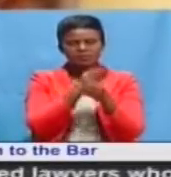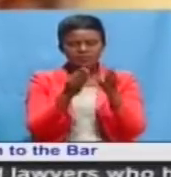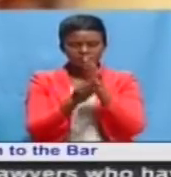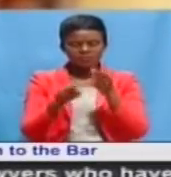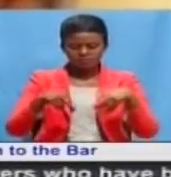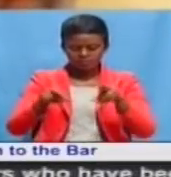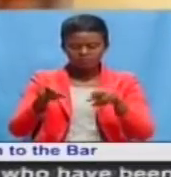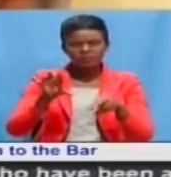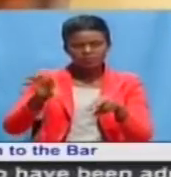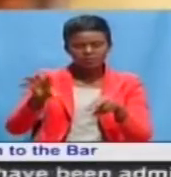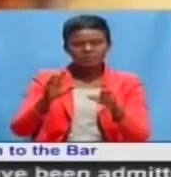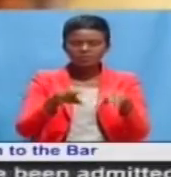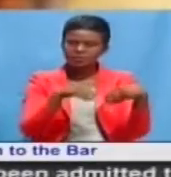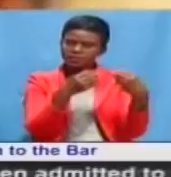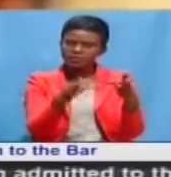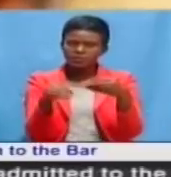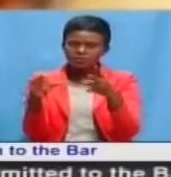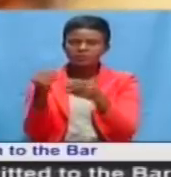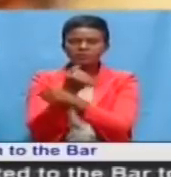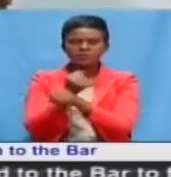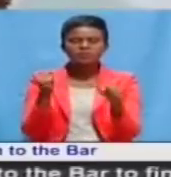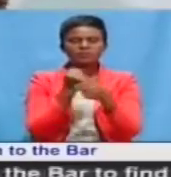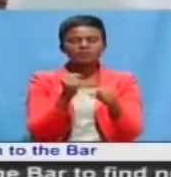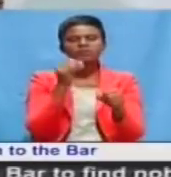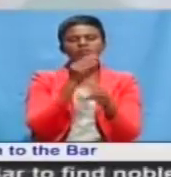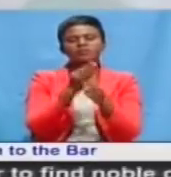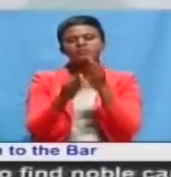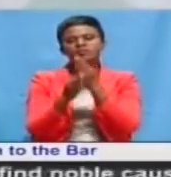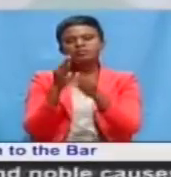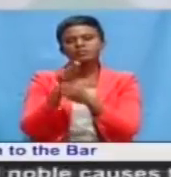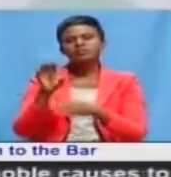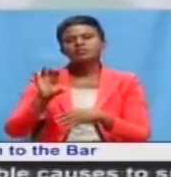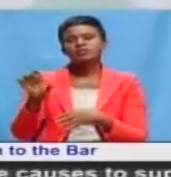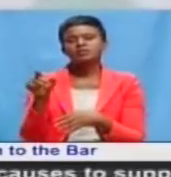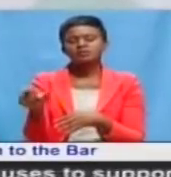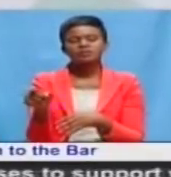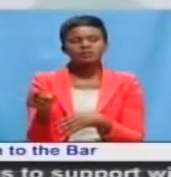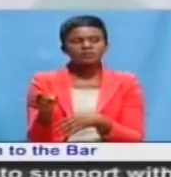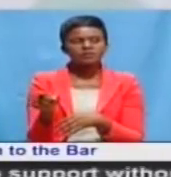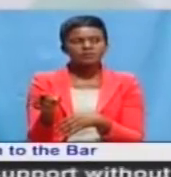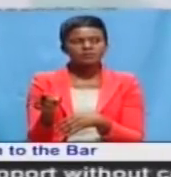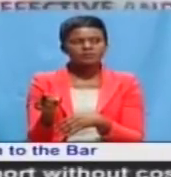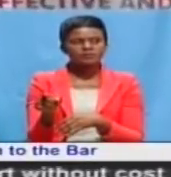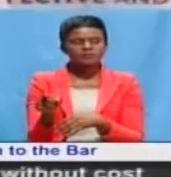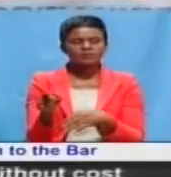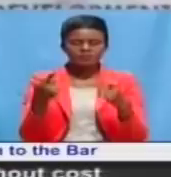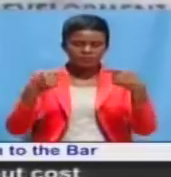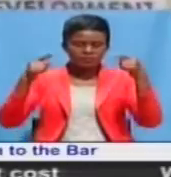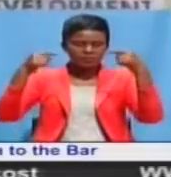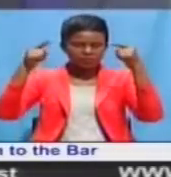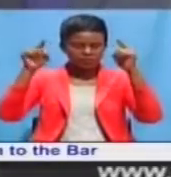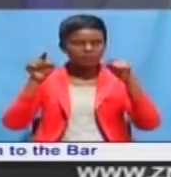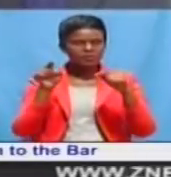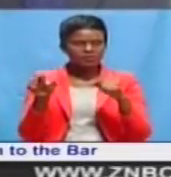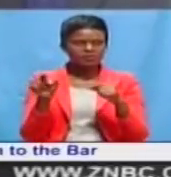sector by offering practical solutions to the construction sector. Despite this success, research is